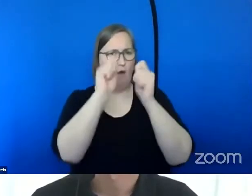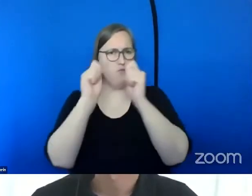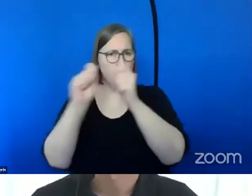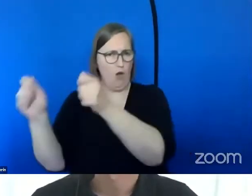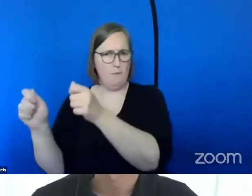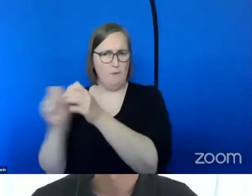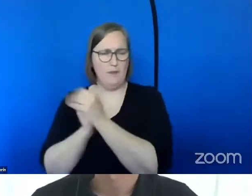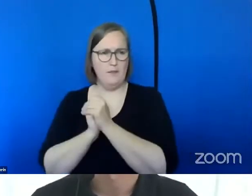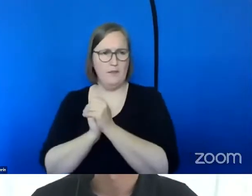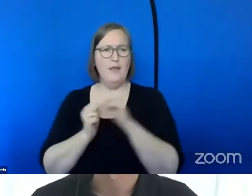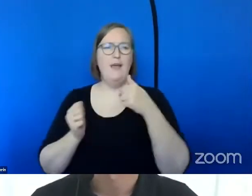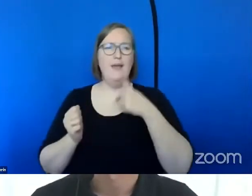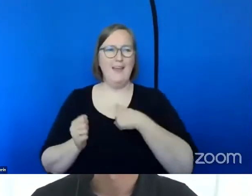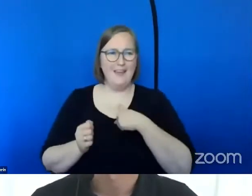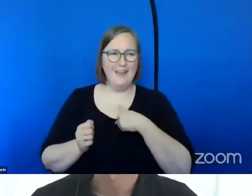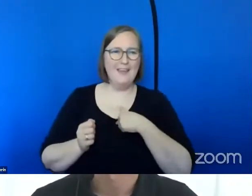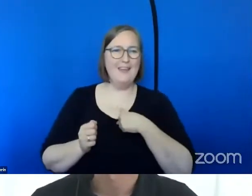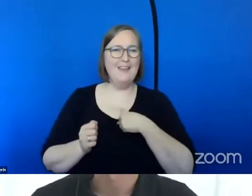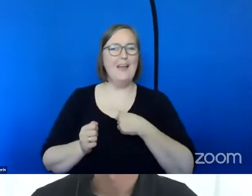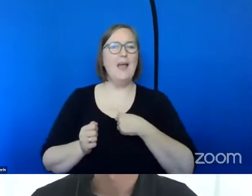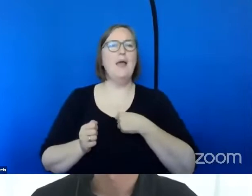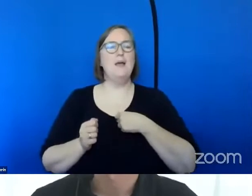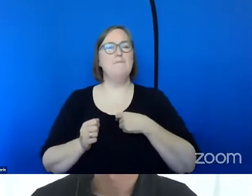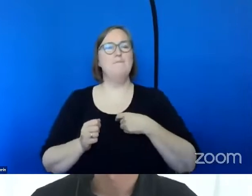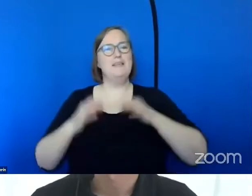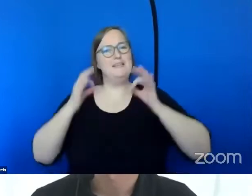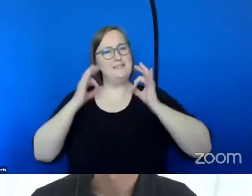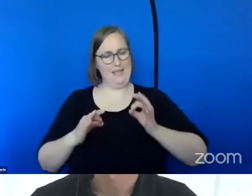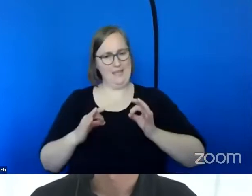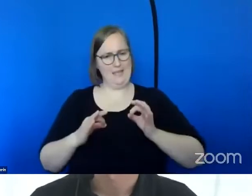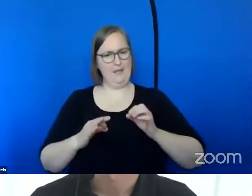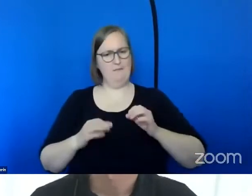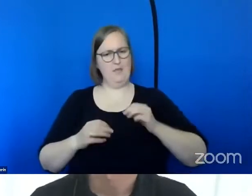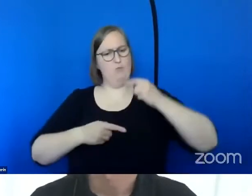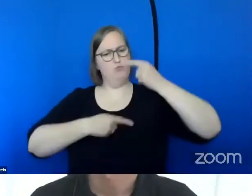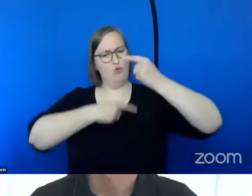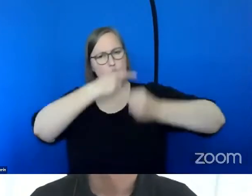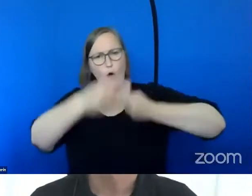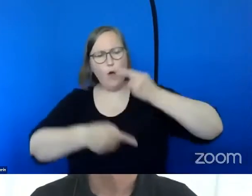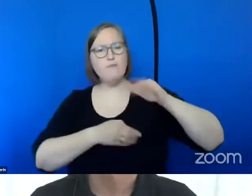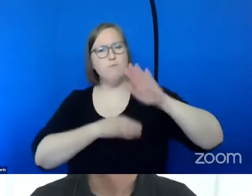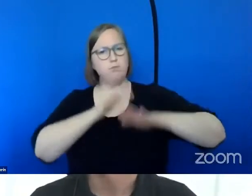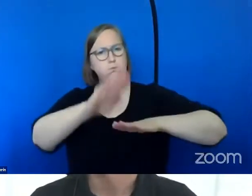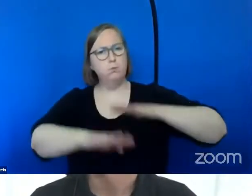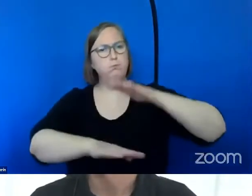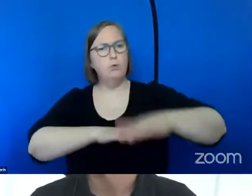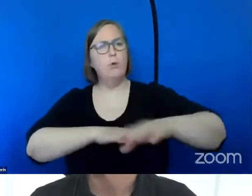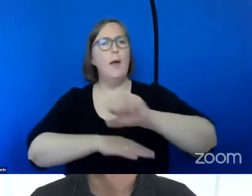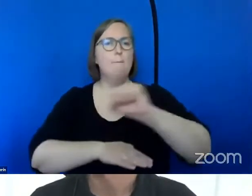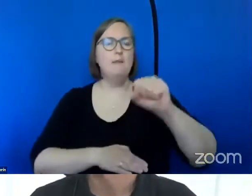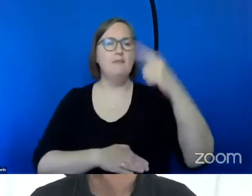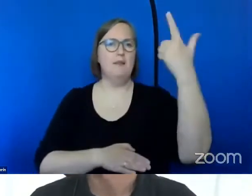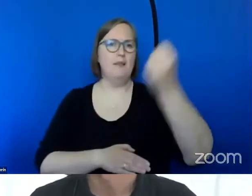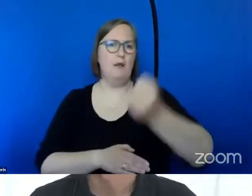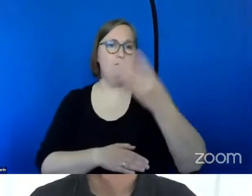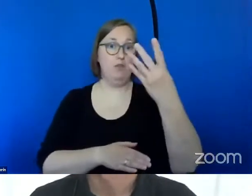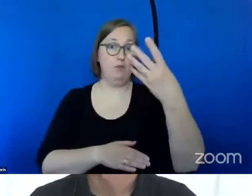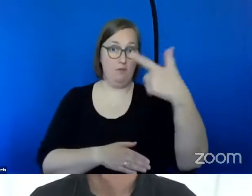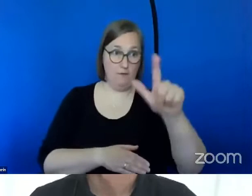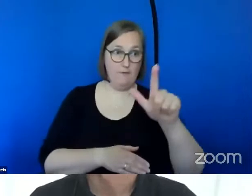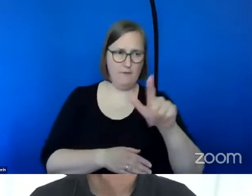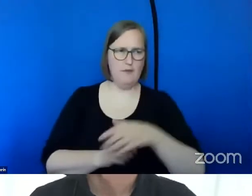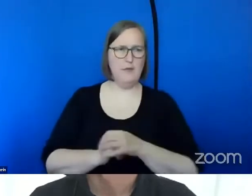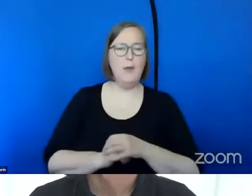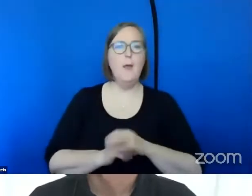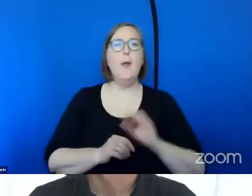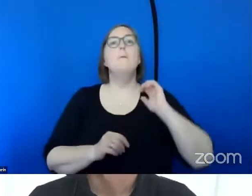our wheelchair competition, which promises to be equally as exciting, equally as challenging. Are you looking forward to the